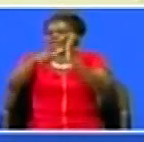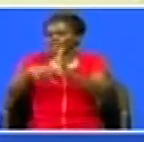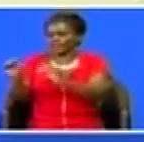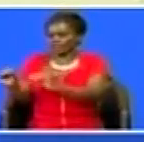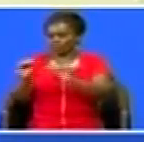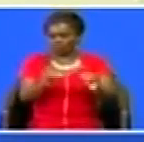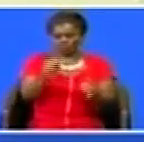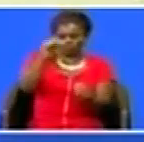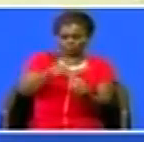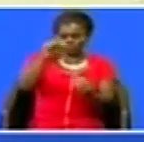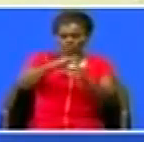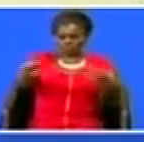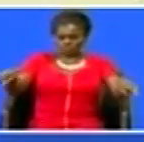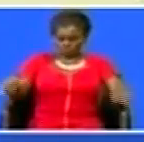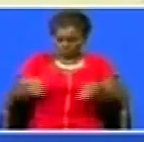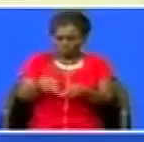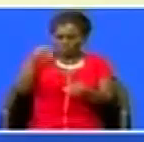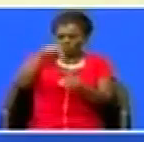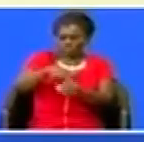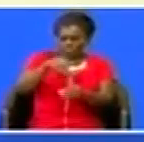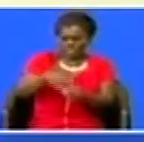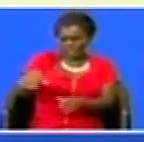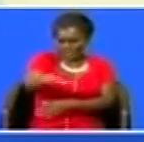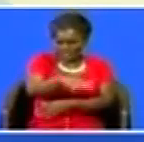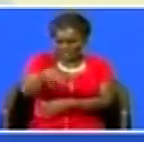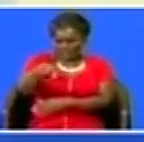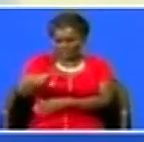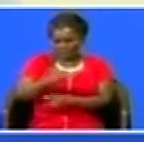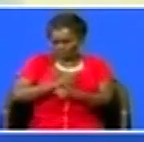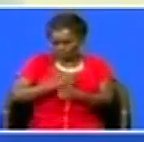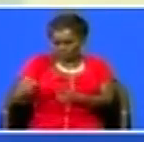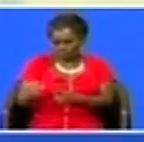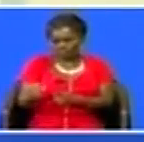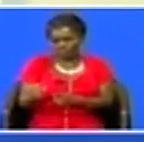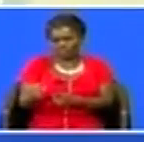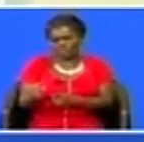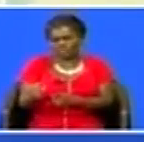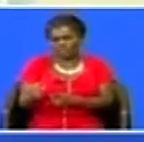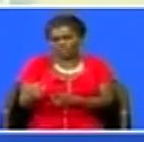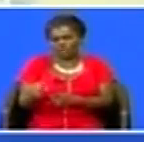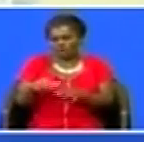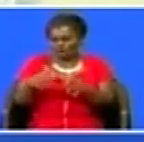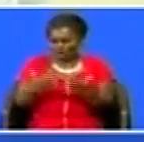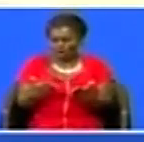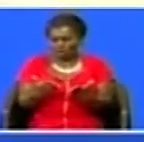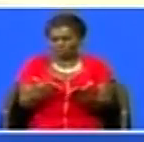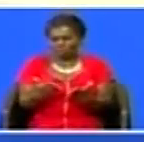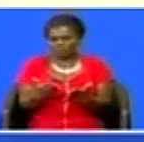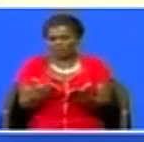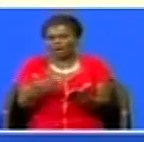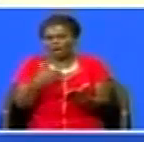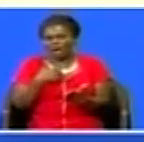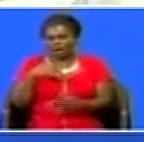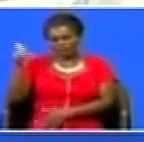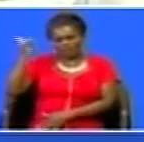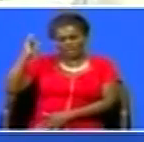to the laboratory within the farm in tubes where they are fertilized with the sex semen or conventional ones. We have these